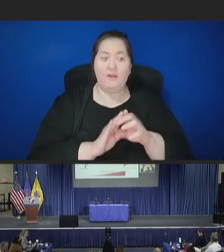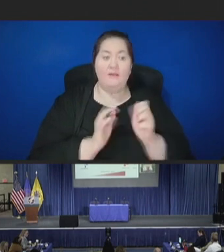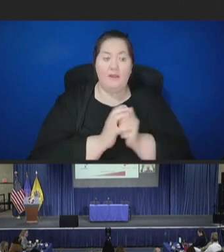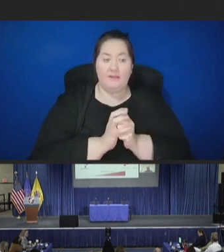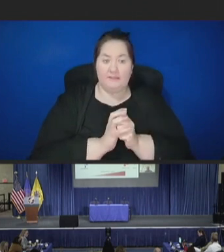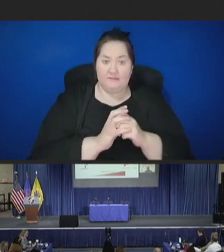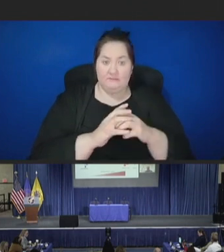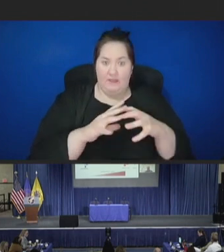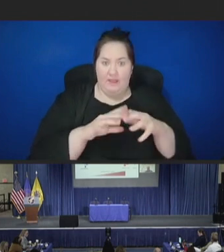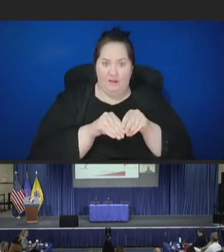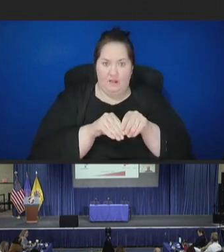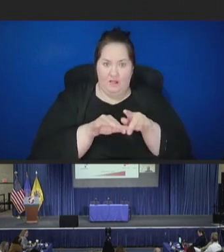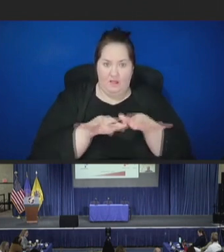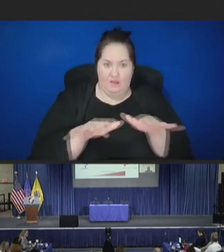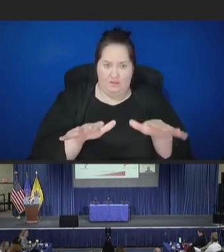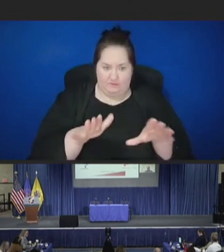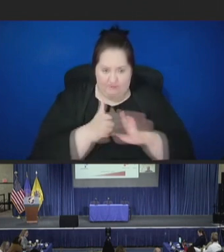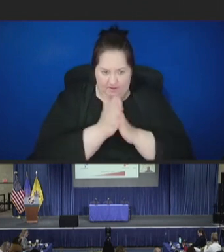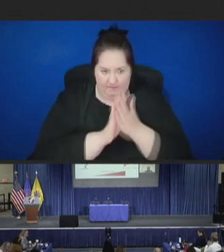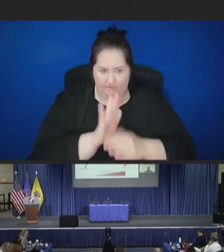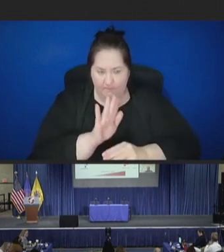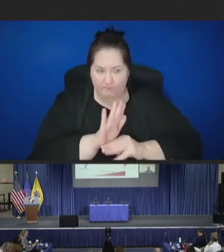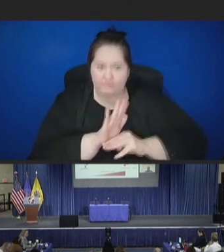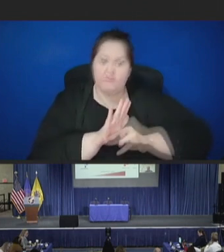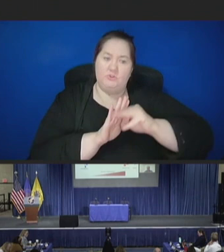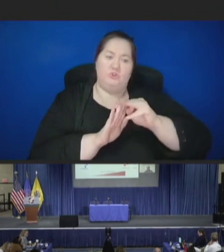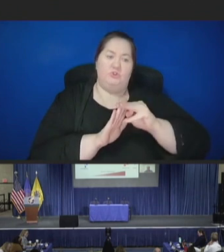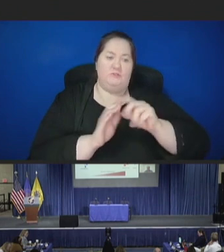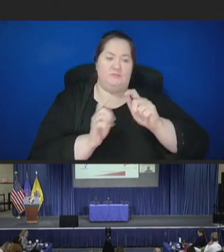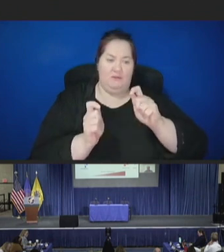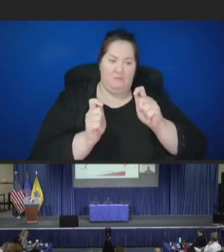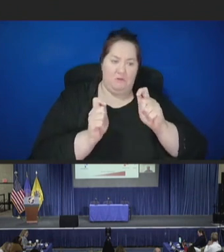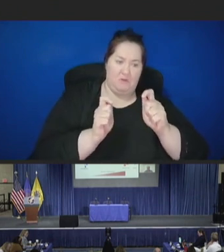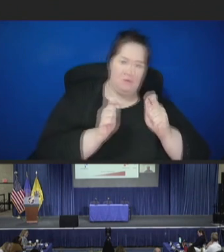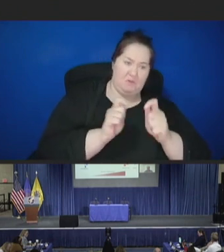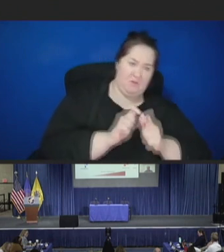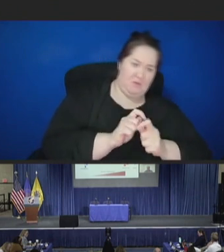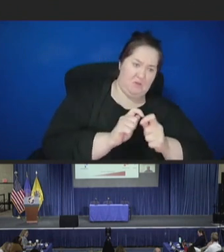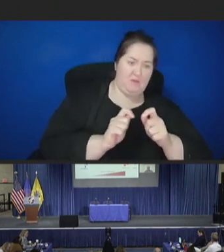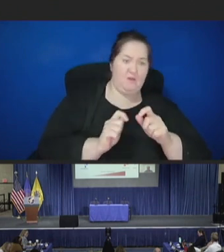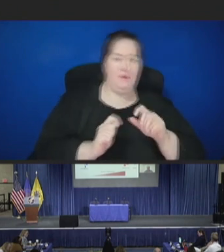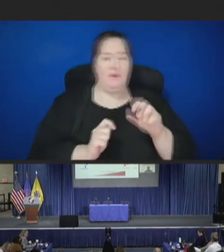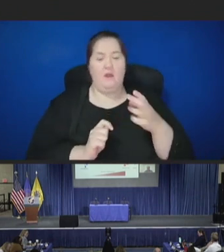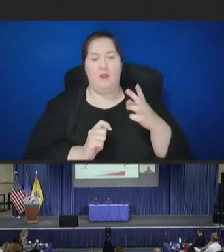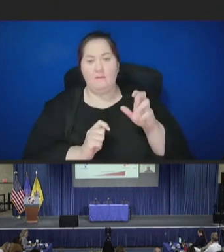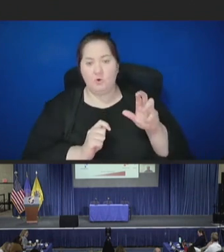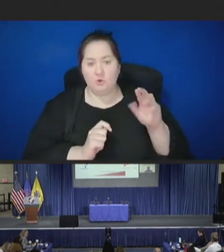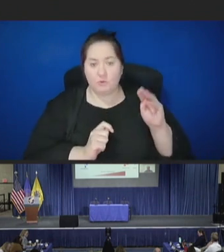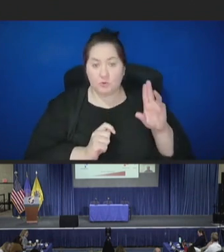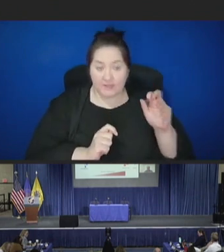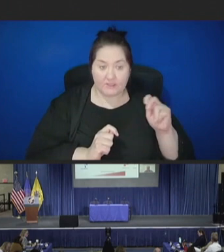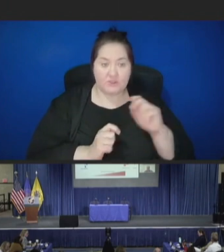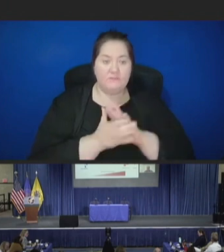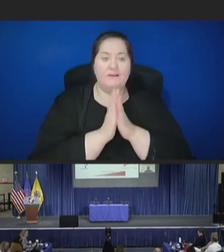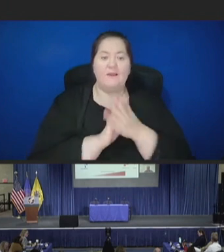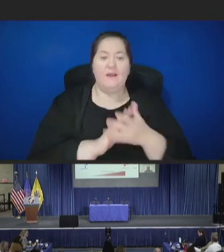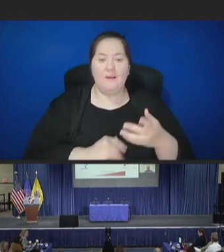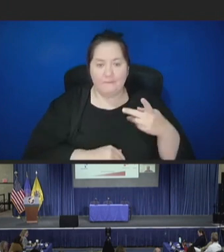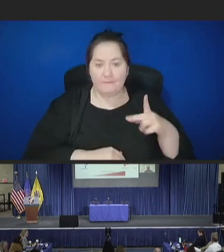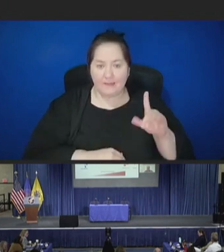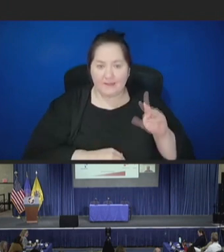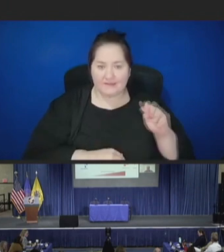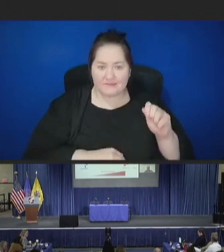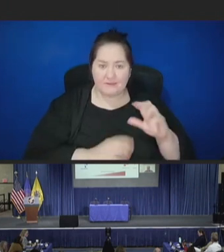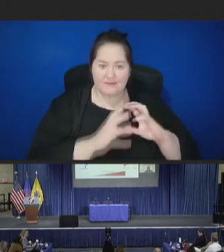and drive them to mature and gain somatic hypermutation in their B cell receptors, and finally convert into plasma cells and secrete broadly